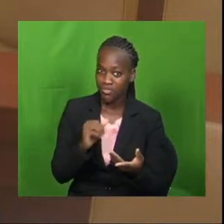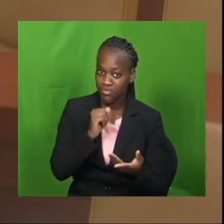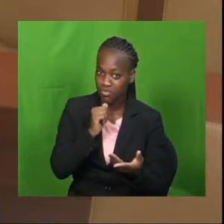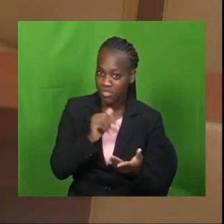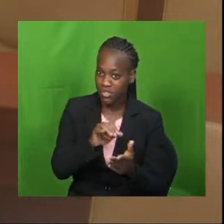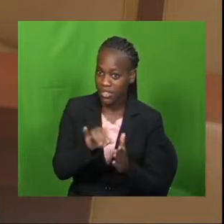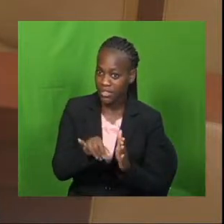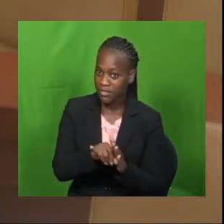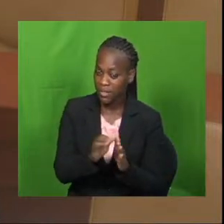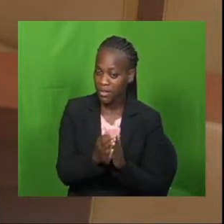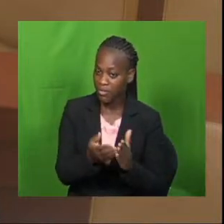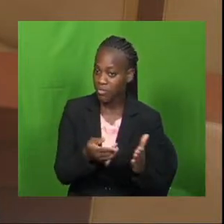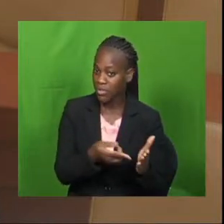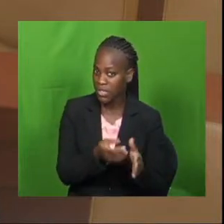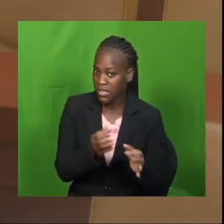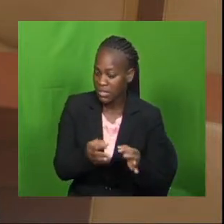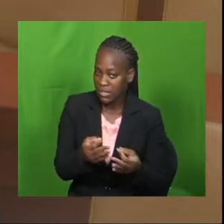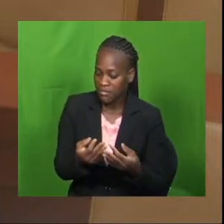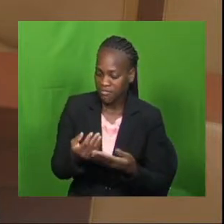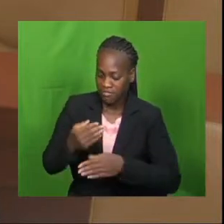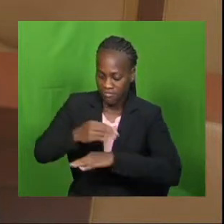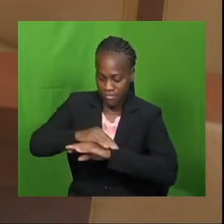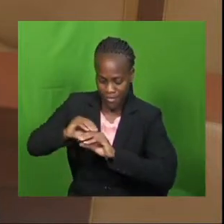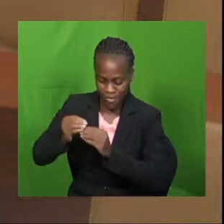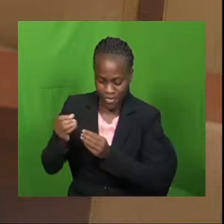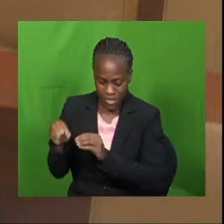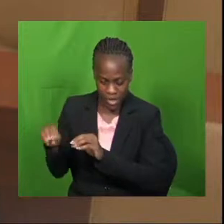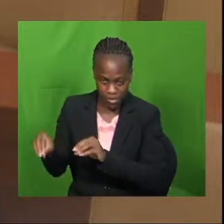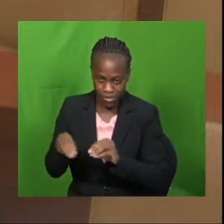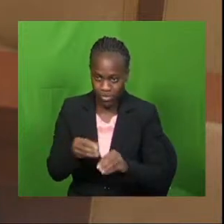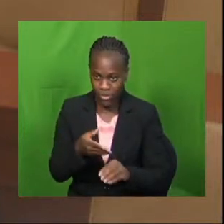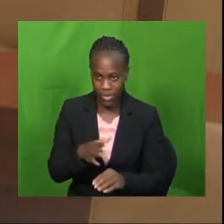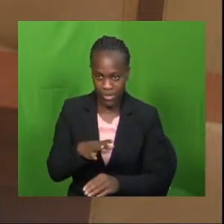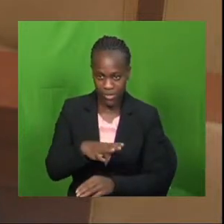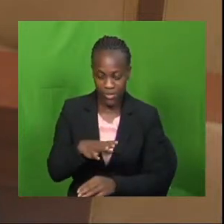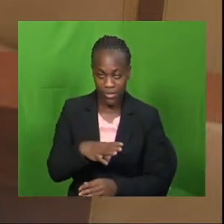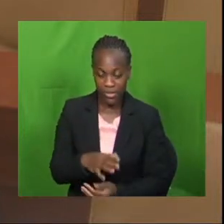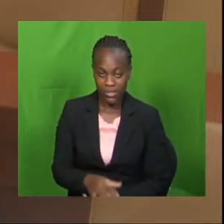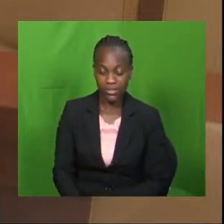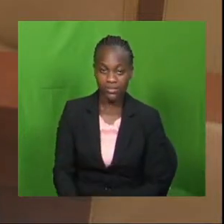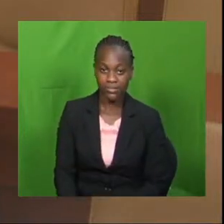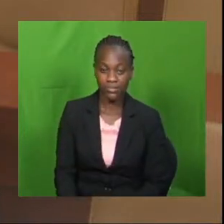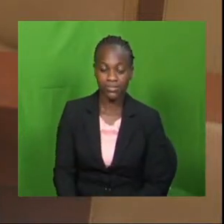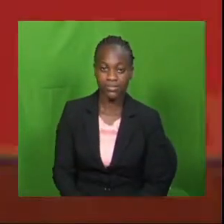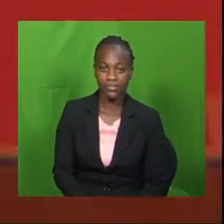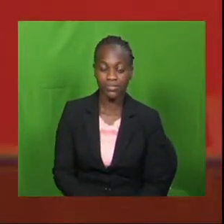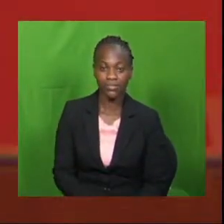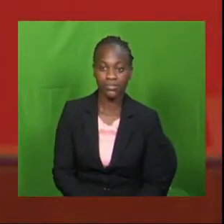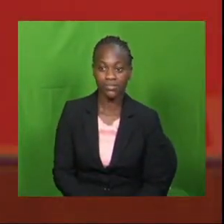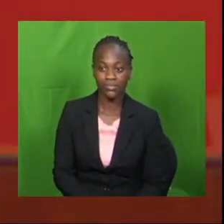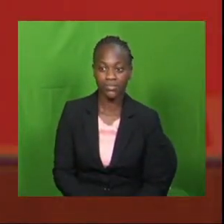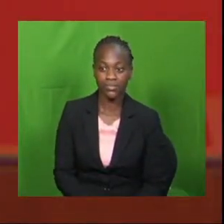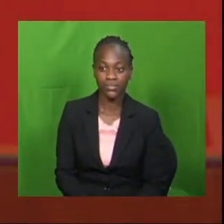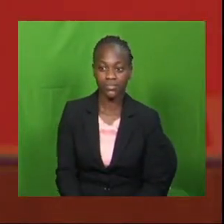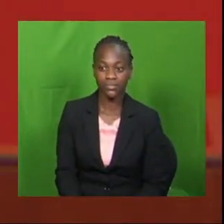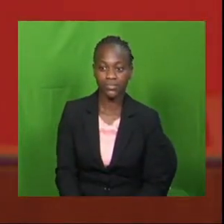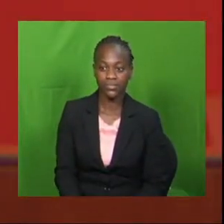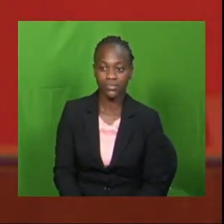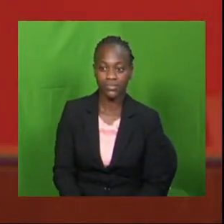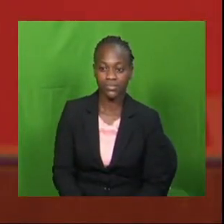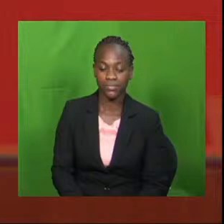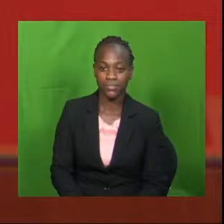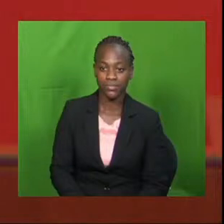votes and proceedings. In the table office. This session. Very well, table office. Please kindly take